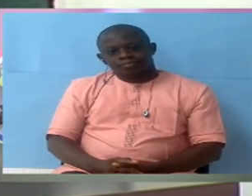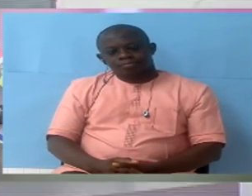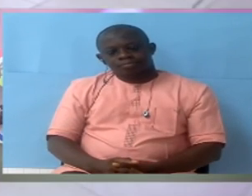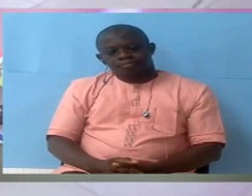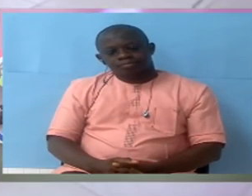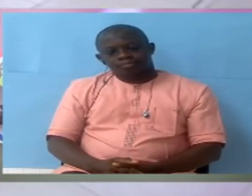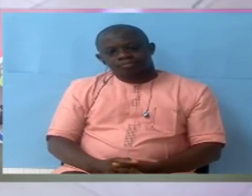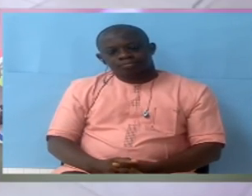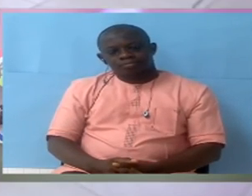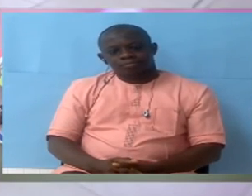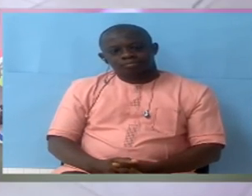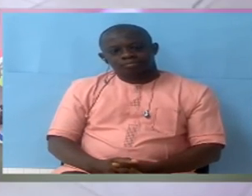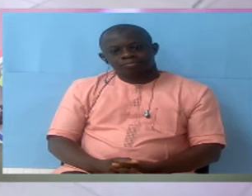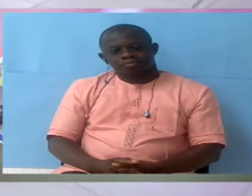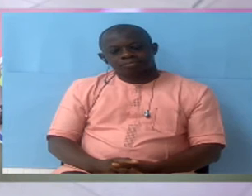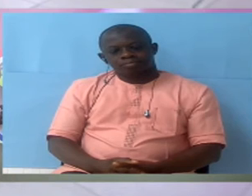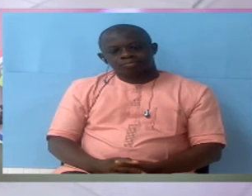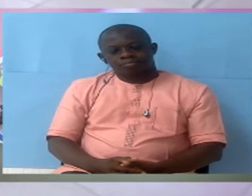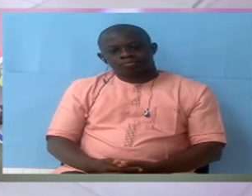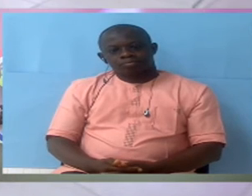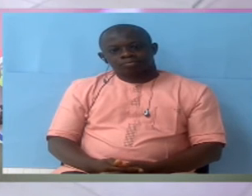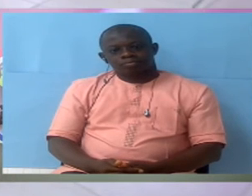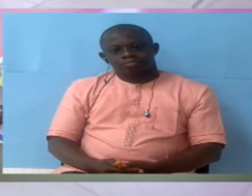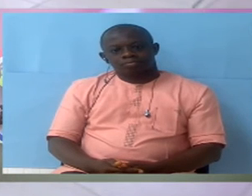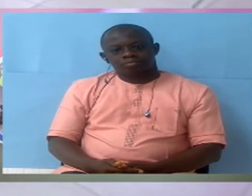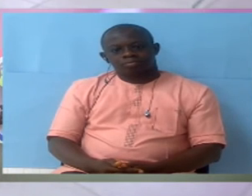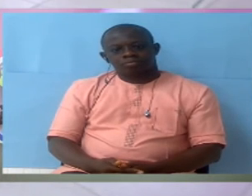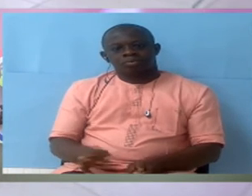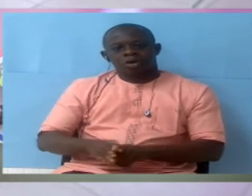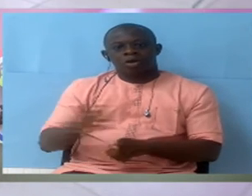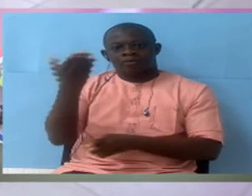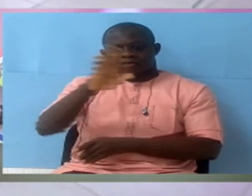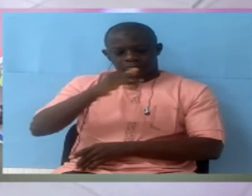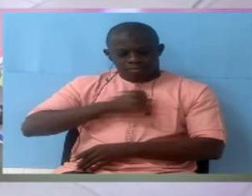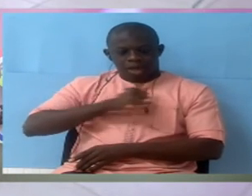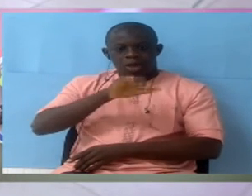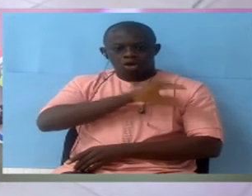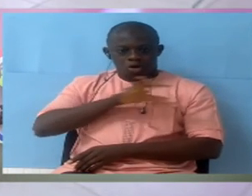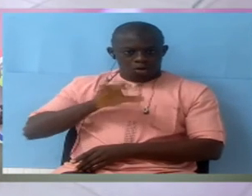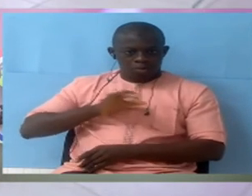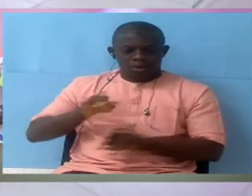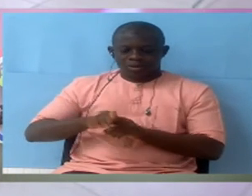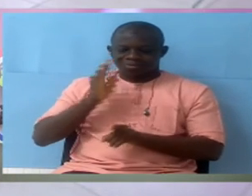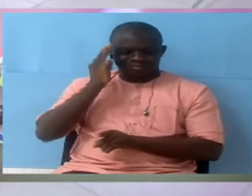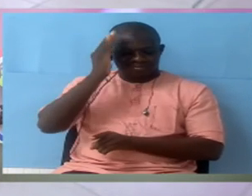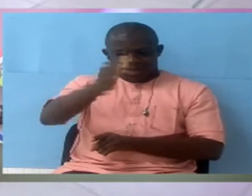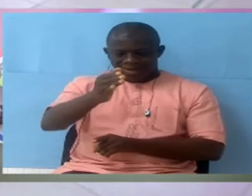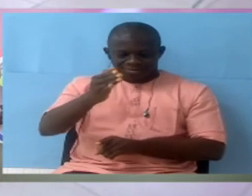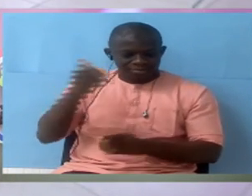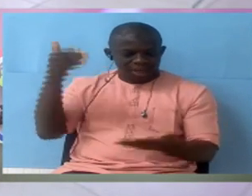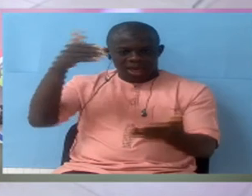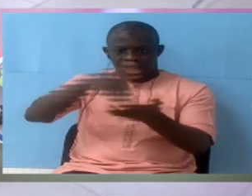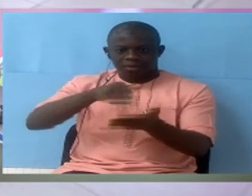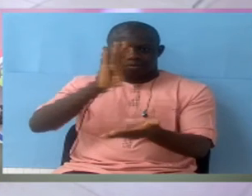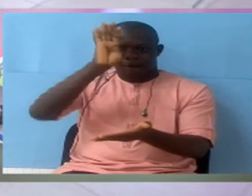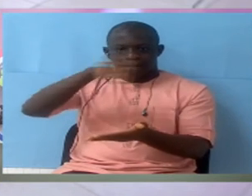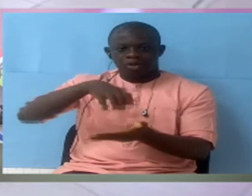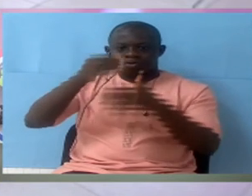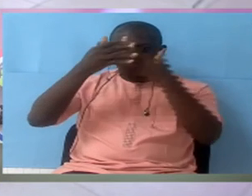soldat balañ la yobbu mile 2. From my residence direct to mile 2. Man dal dañ ma jëlé suma kër re yobbu ma da mile 2.